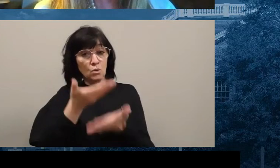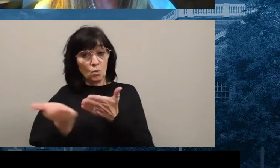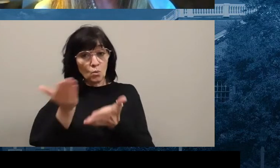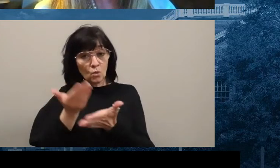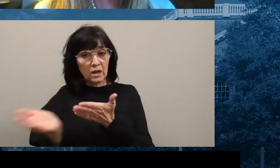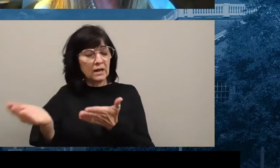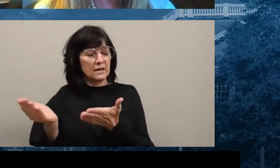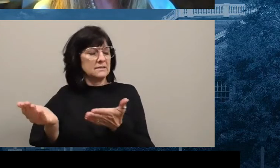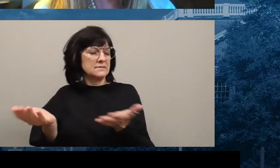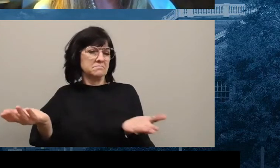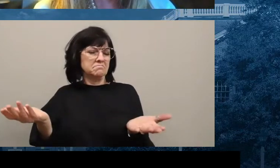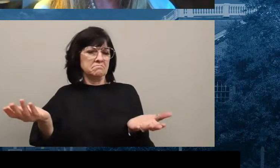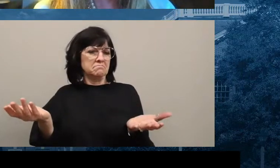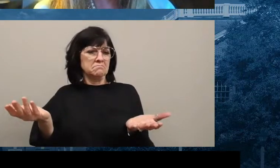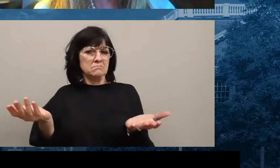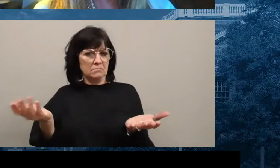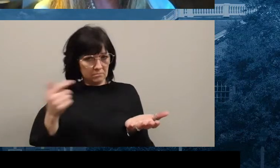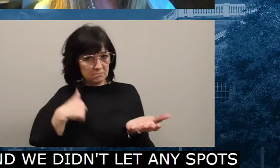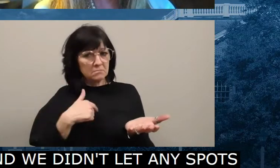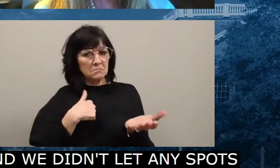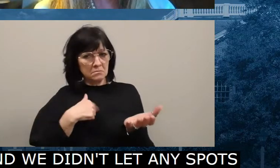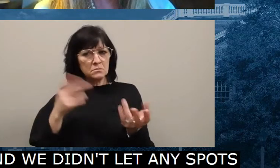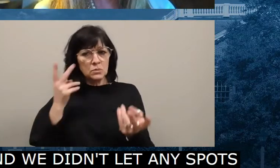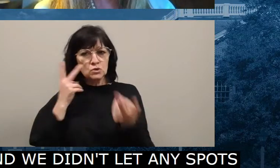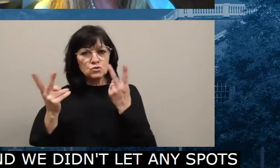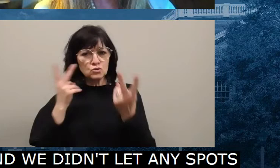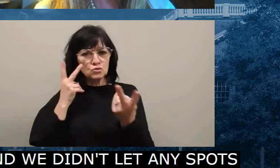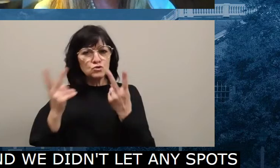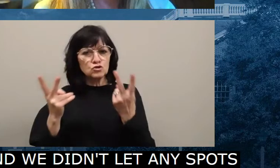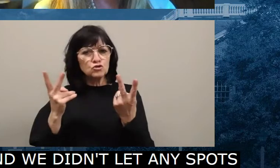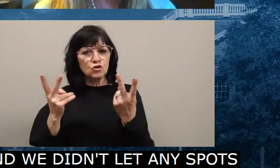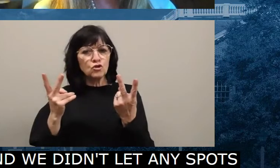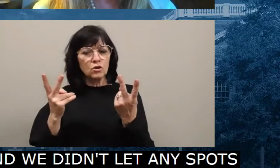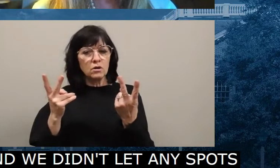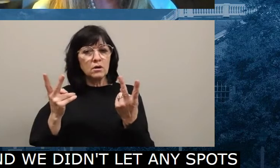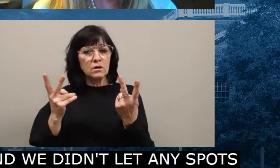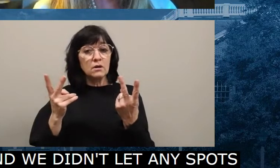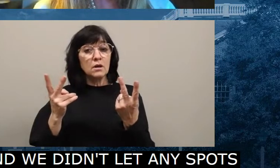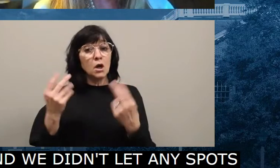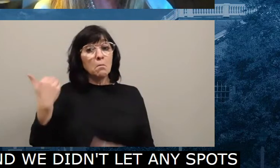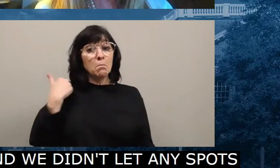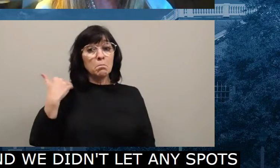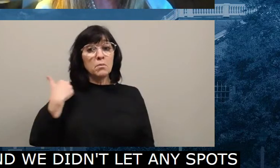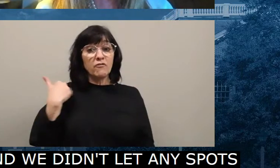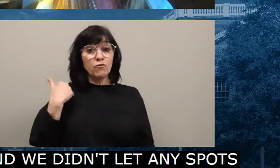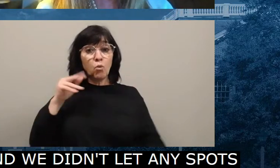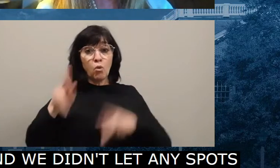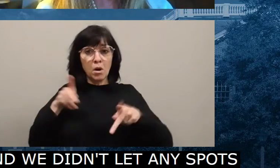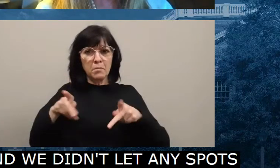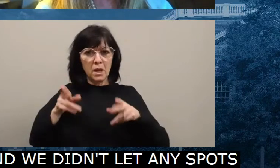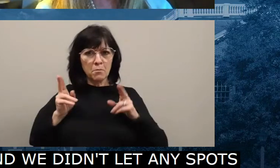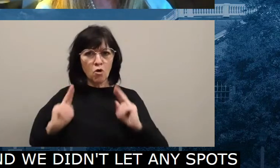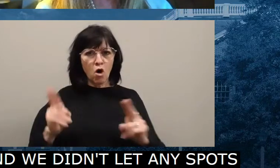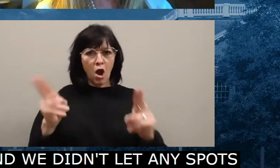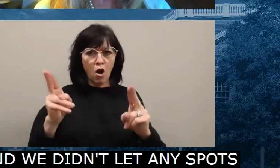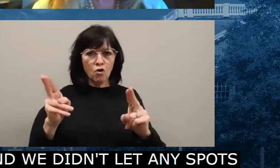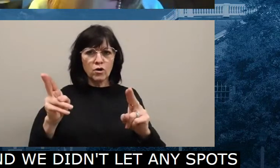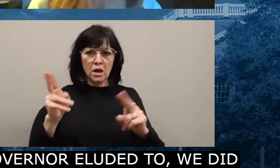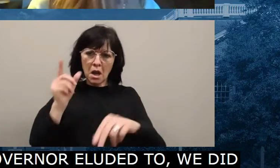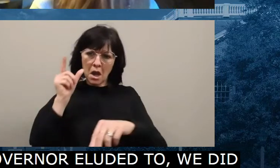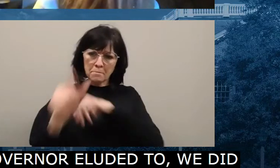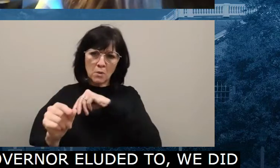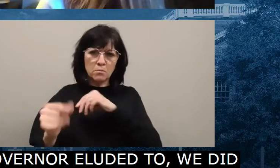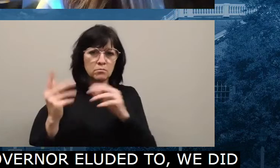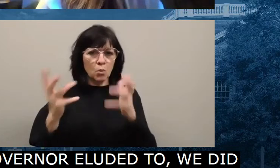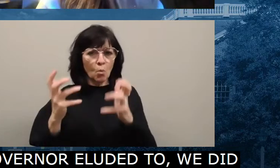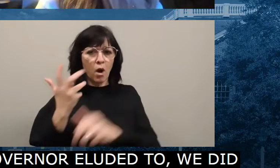what the governor alluded to, we did see just the urgency is a little less than it was a month ago. And we can make the